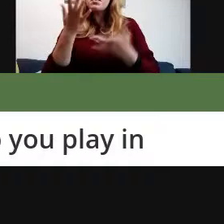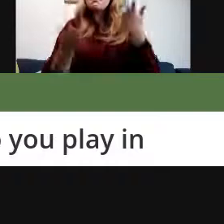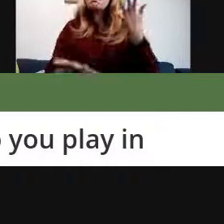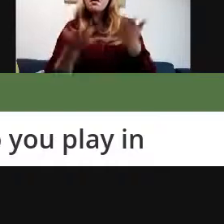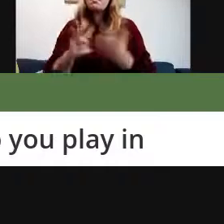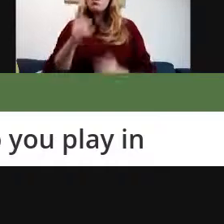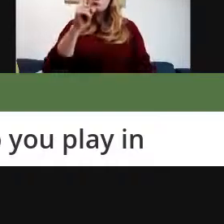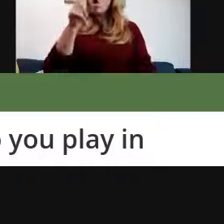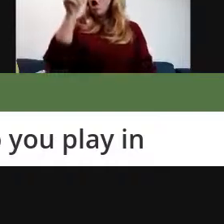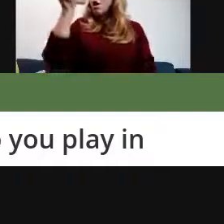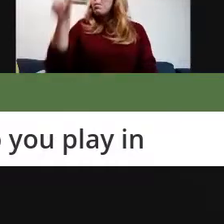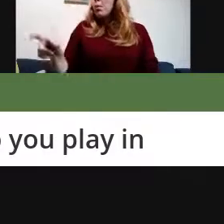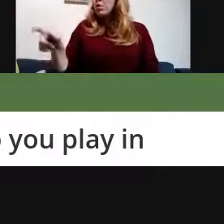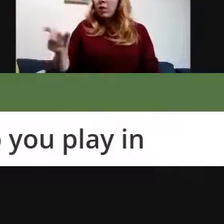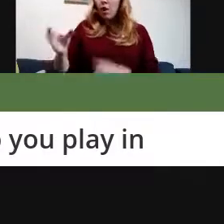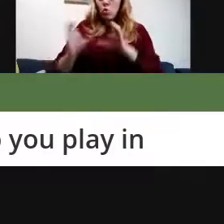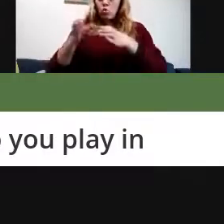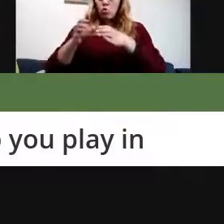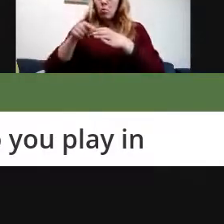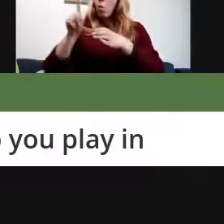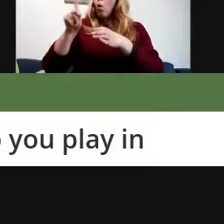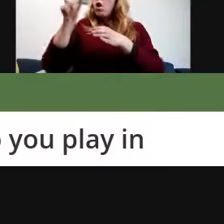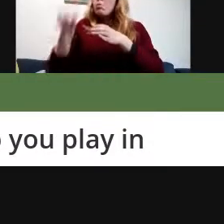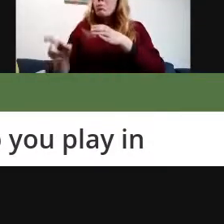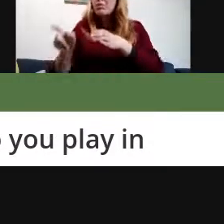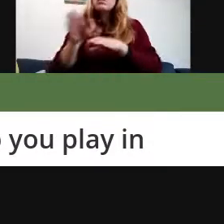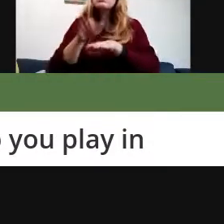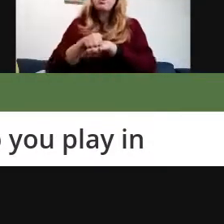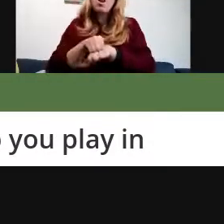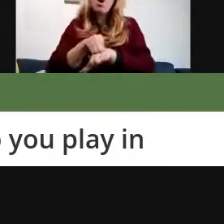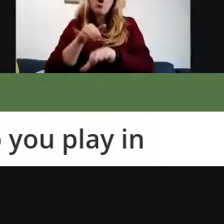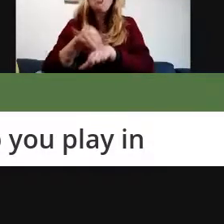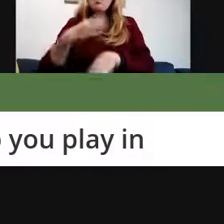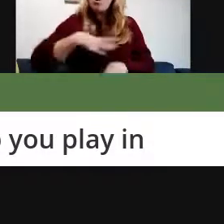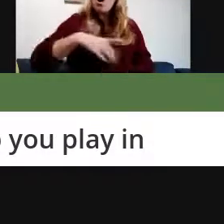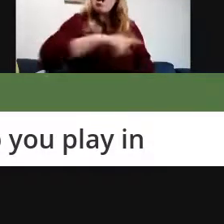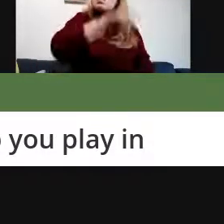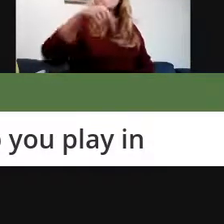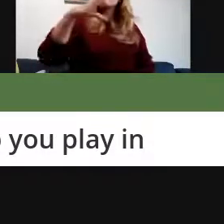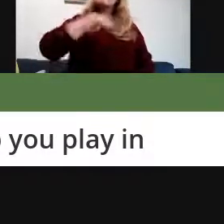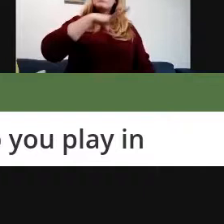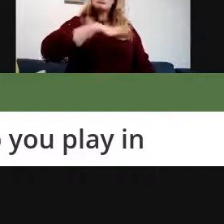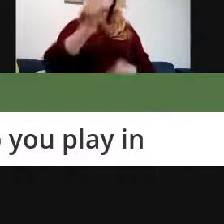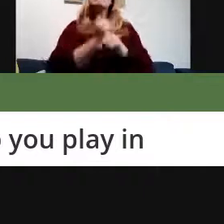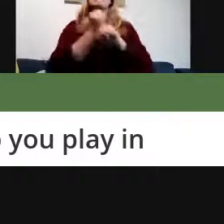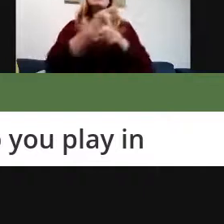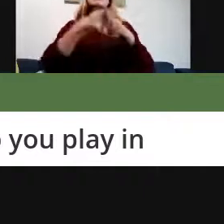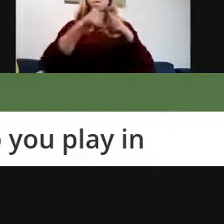group that you play in? So there's one culprit and the other 2 or 3, whatever the case may be.